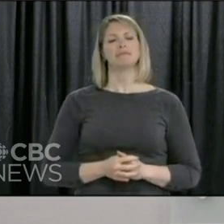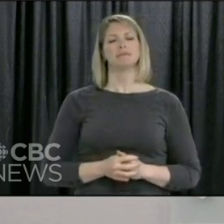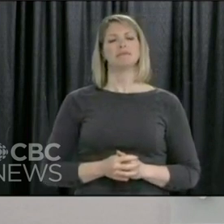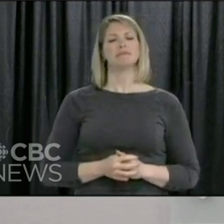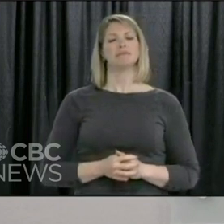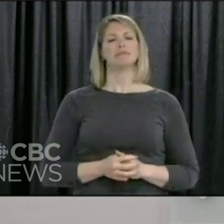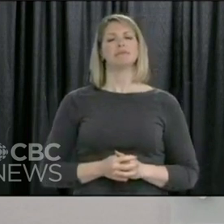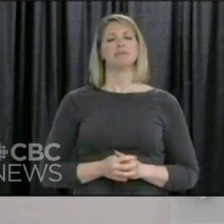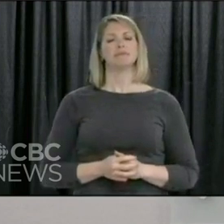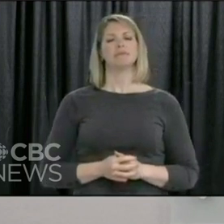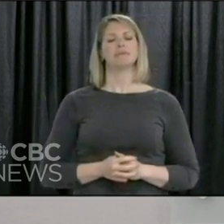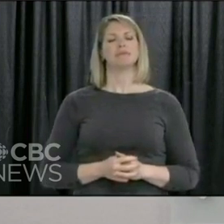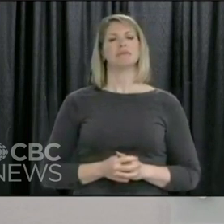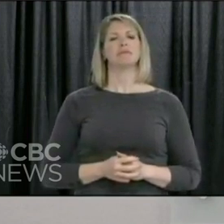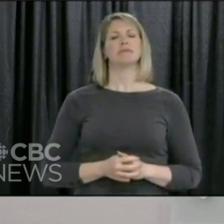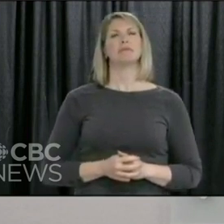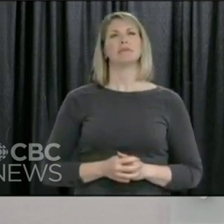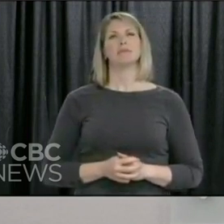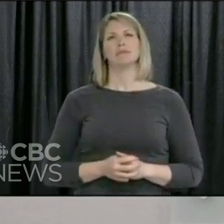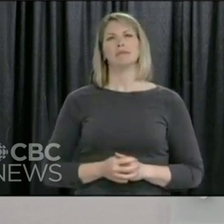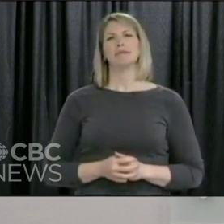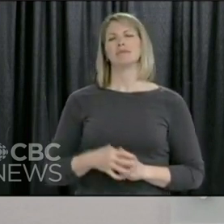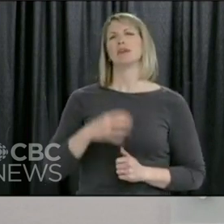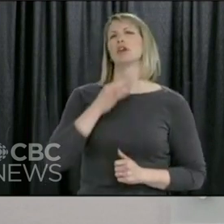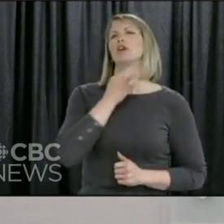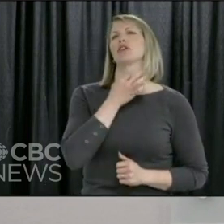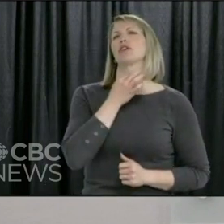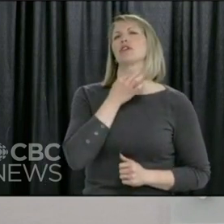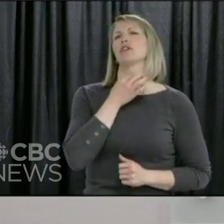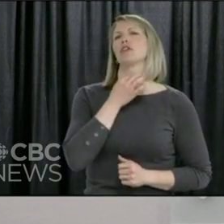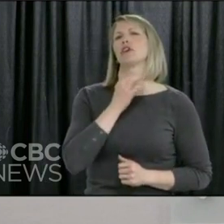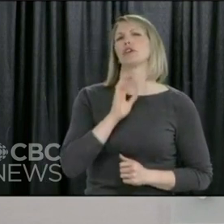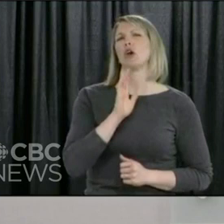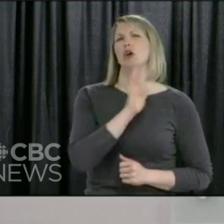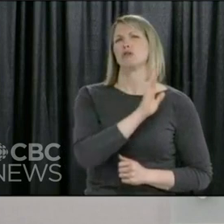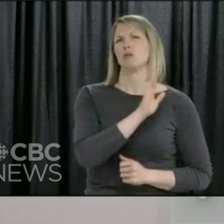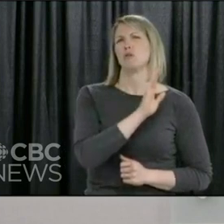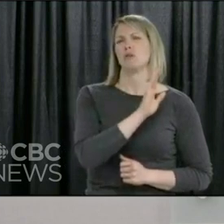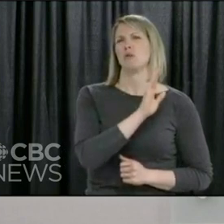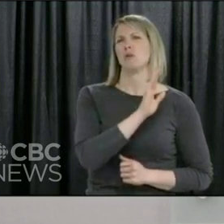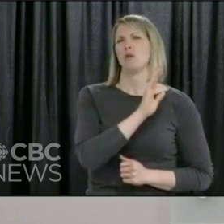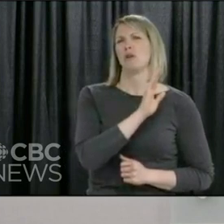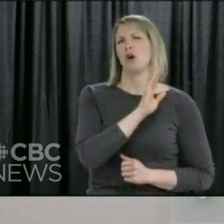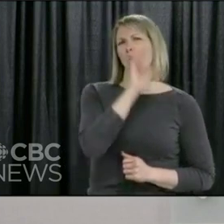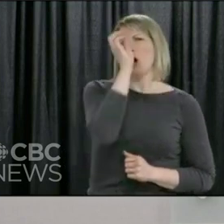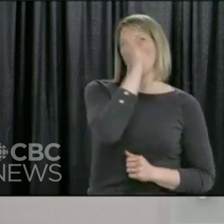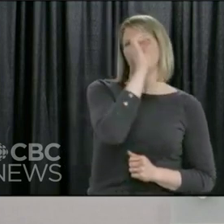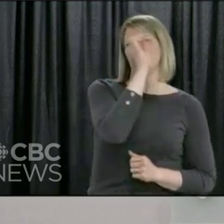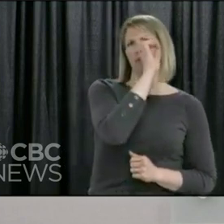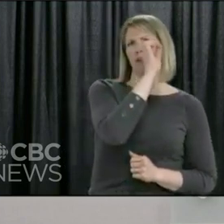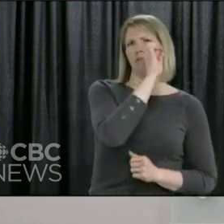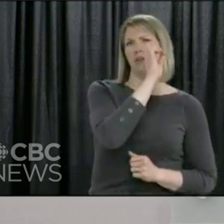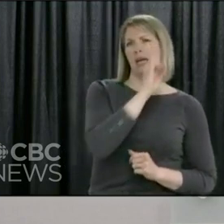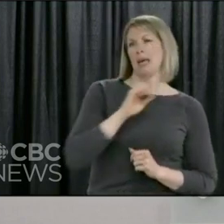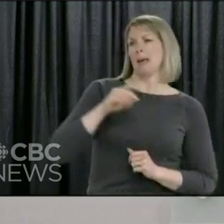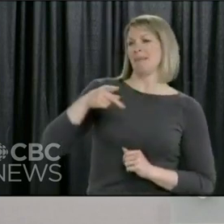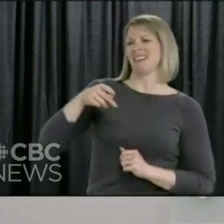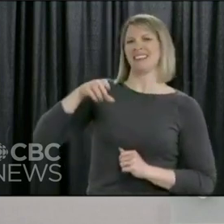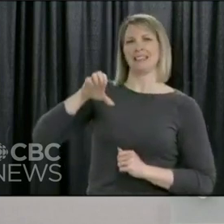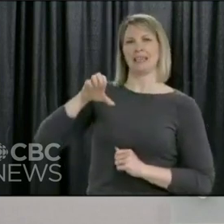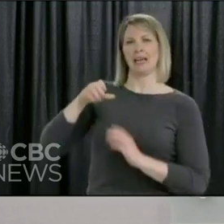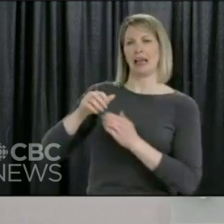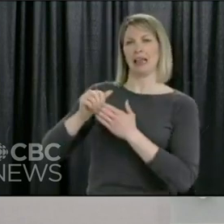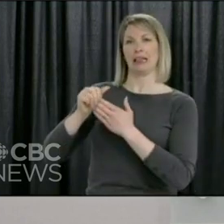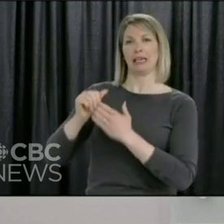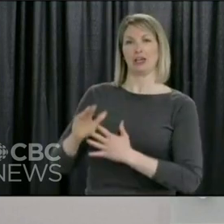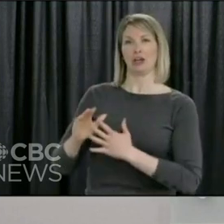Premier, I'm wondering what you make of the statement by Jess Brosby demanding that Bill 38 be debated